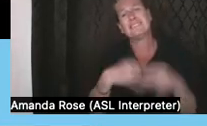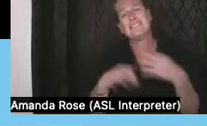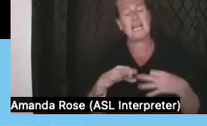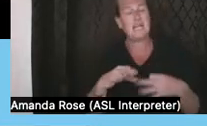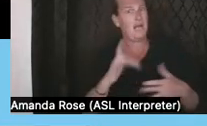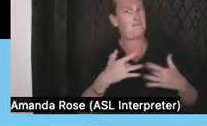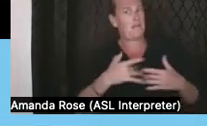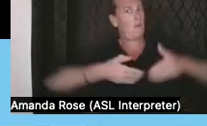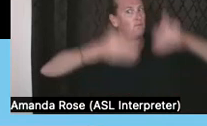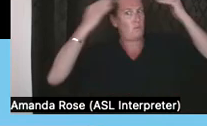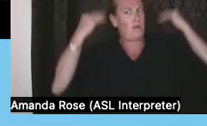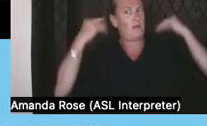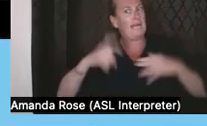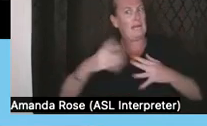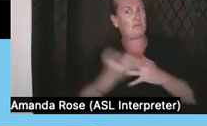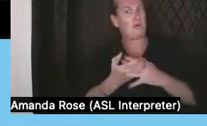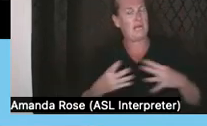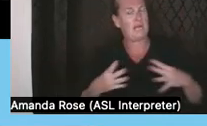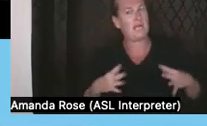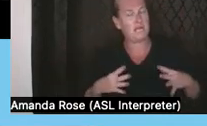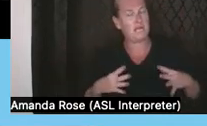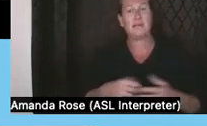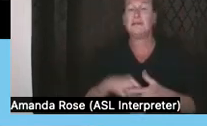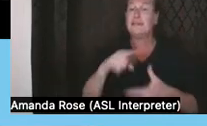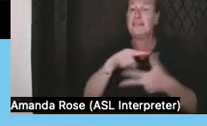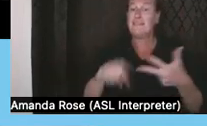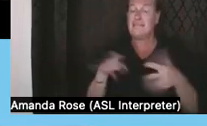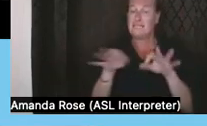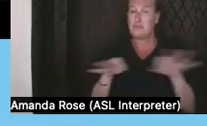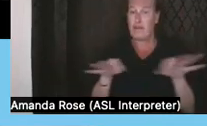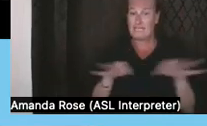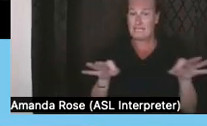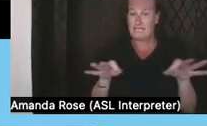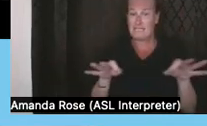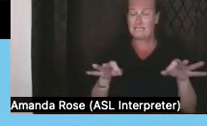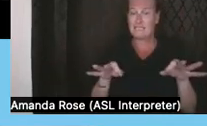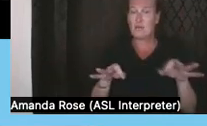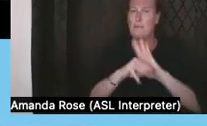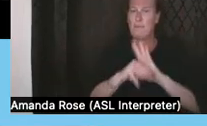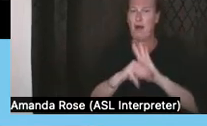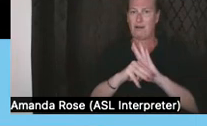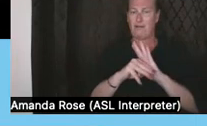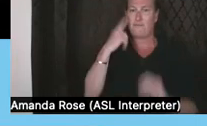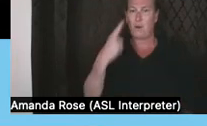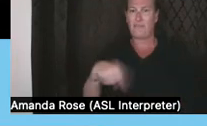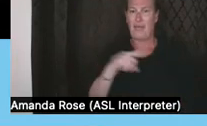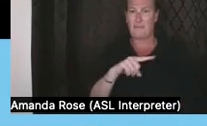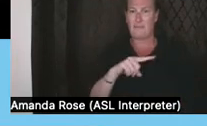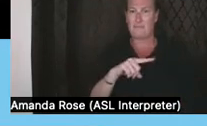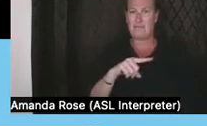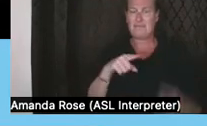break. Well, these are the phrases that we would model for them in times of, you